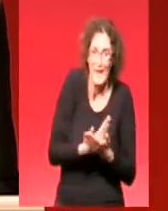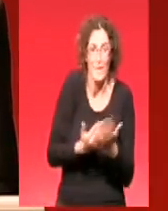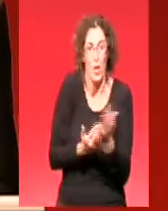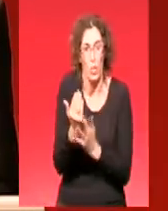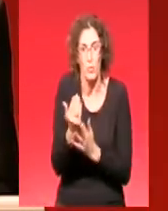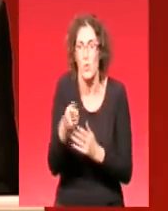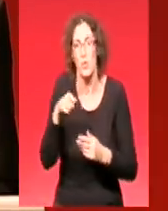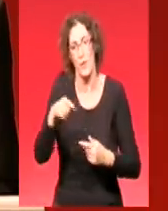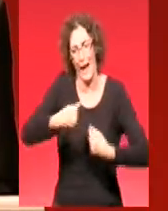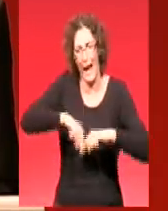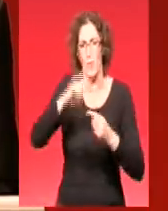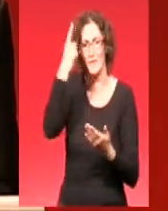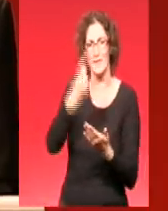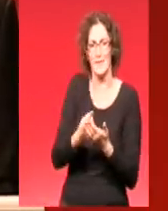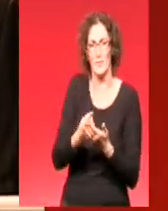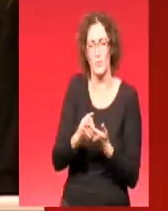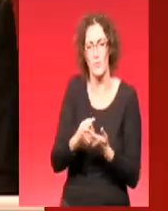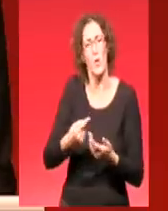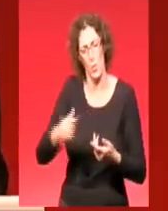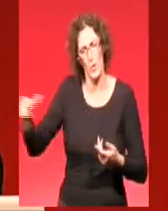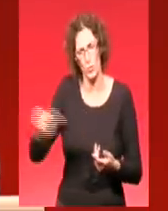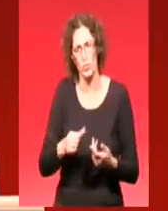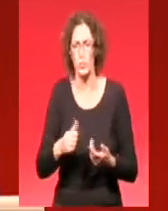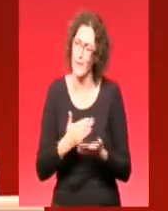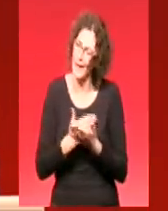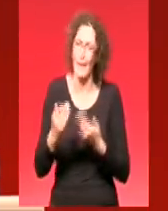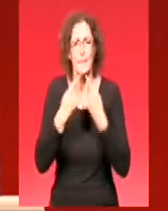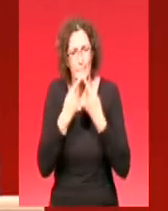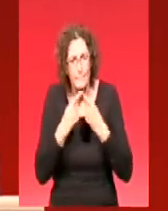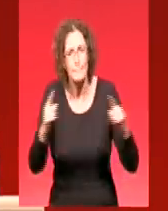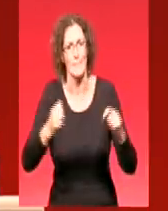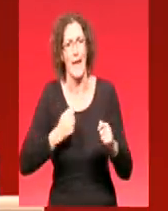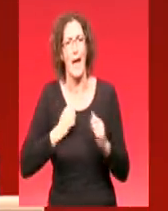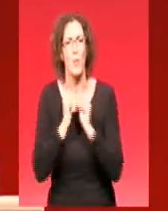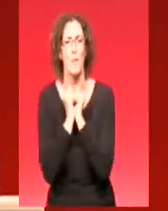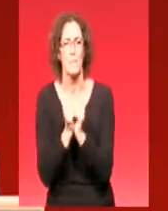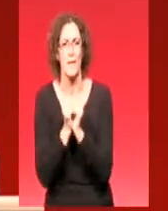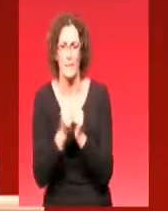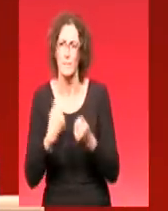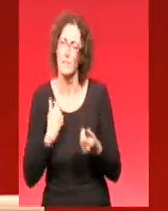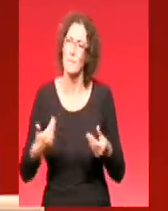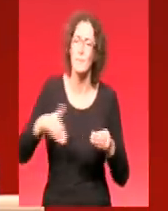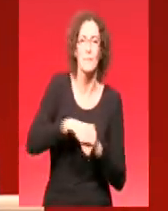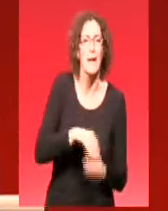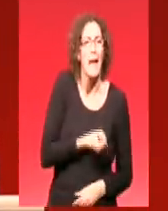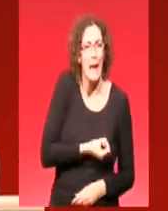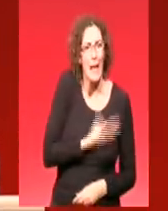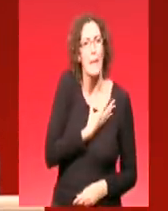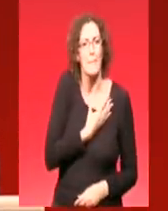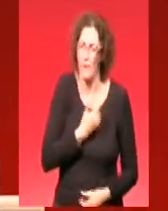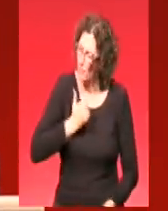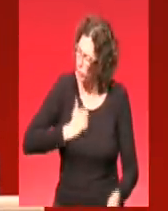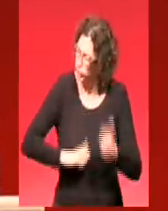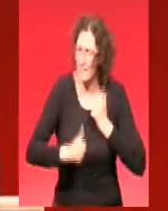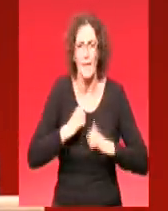for what we believe. It is a privilege to belong to the Labour Party and to be part of a Labour government. So